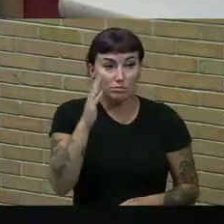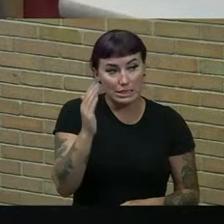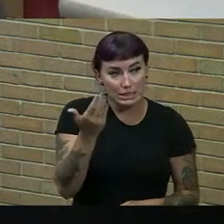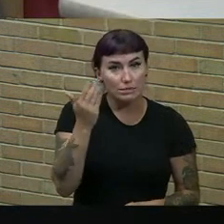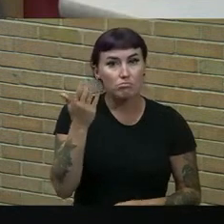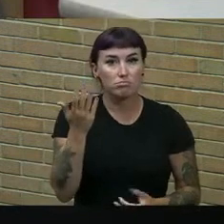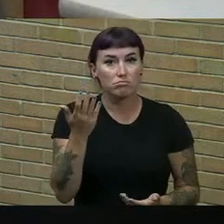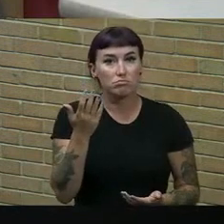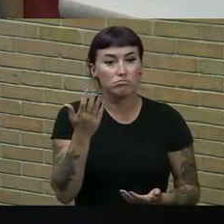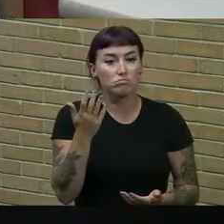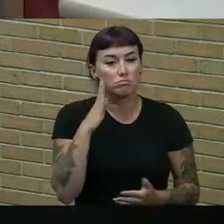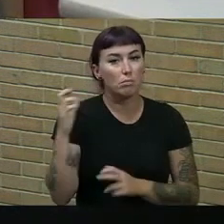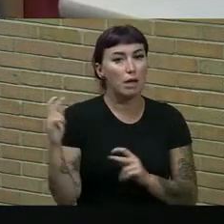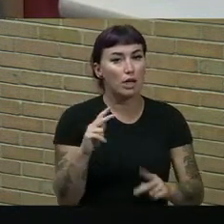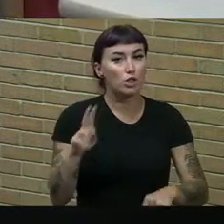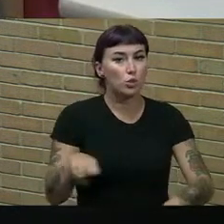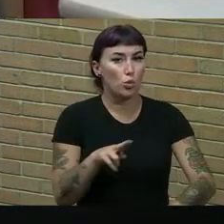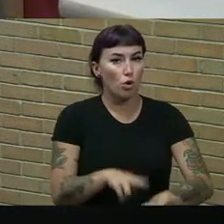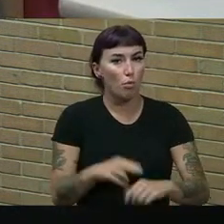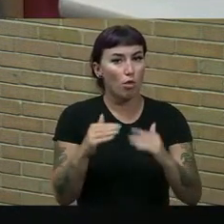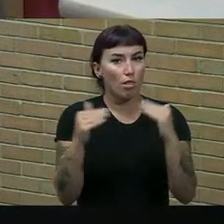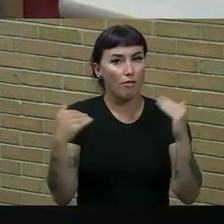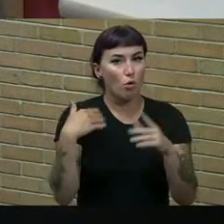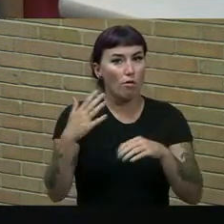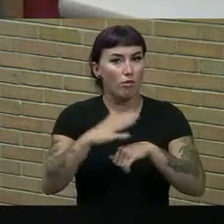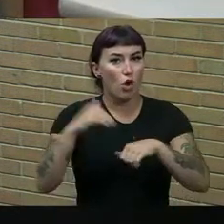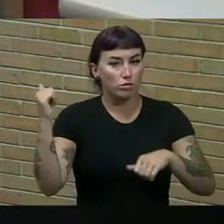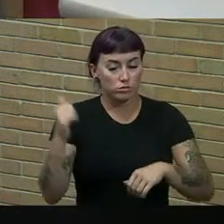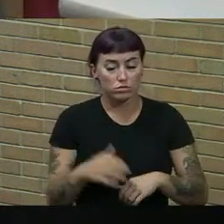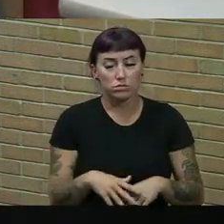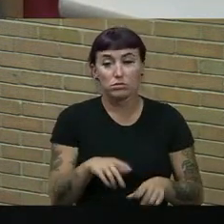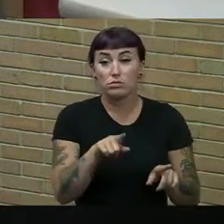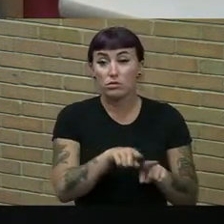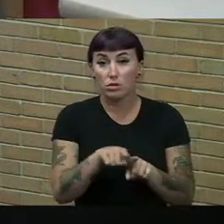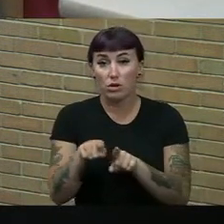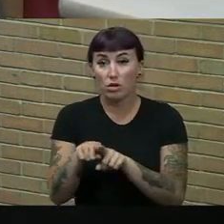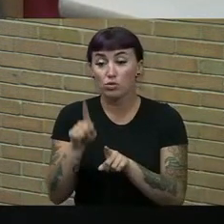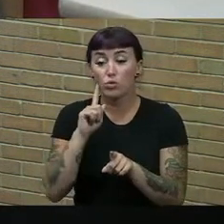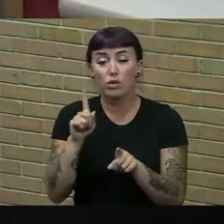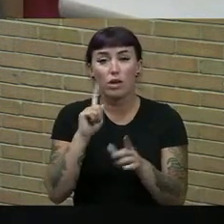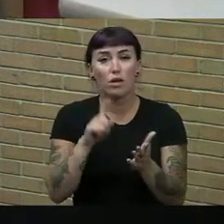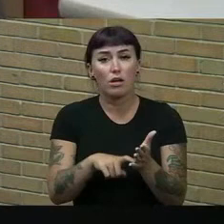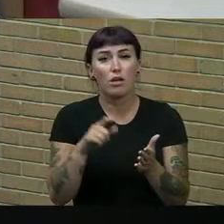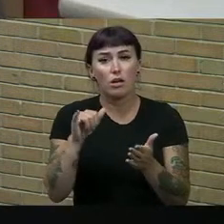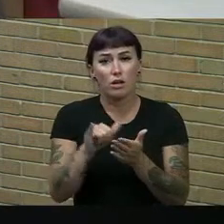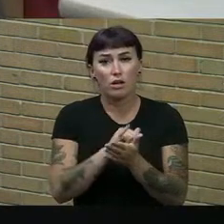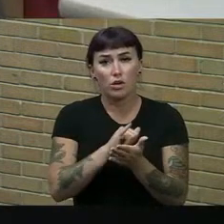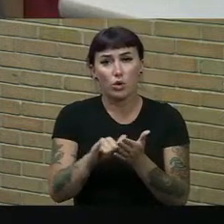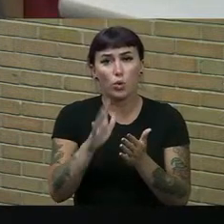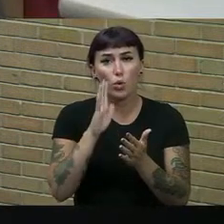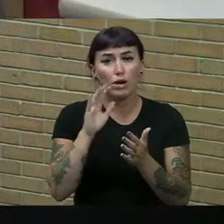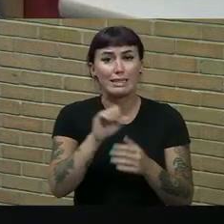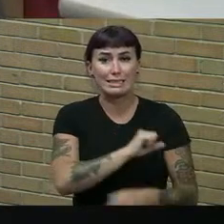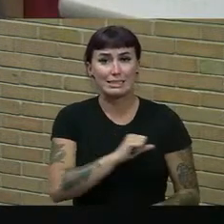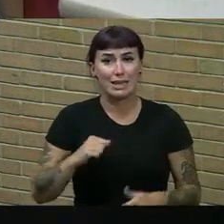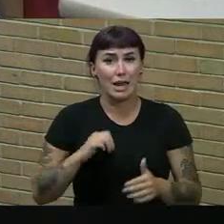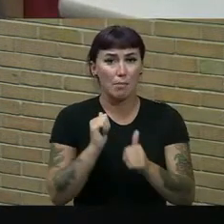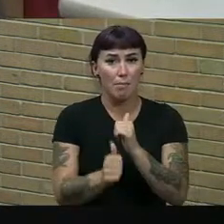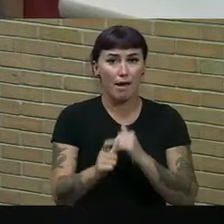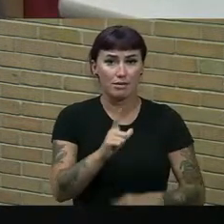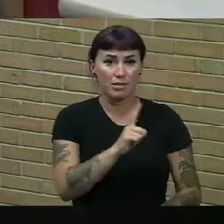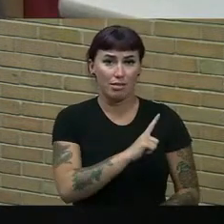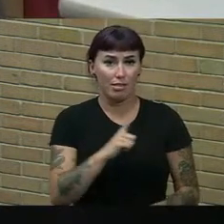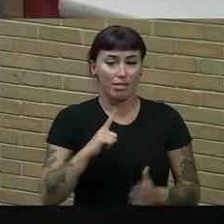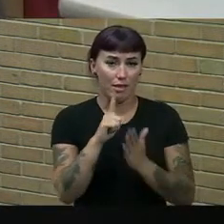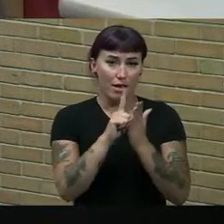on back to a normal level again. Also, the Ambulance Corps noted that New York Senate had passed legislation requiring